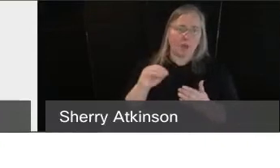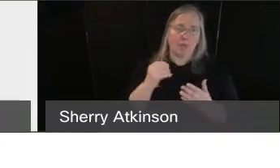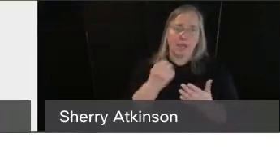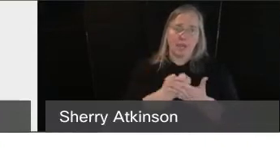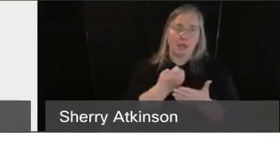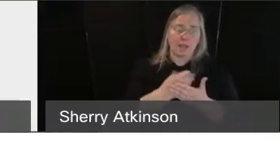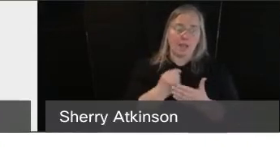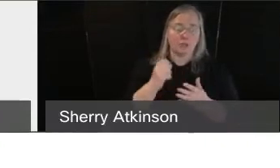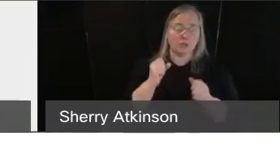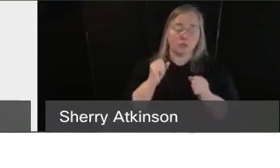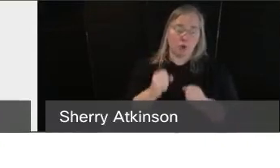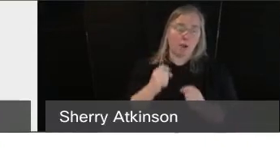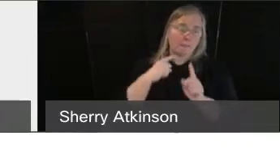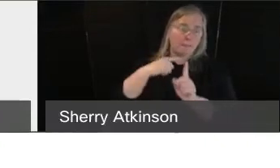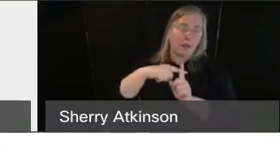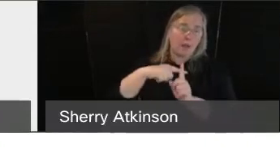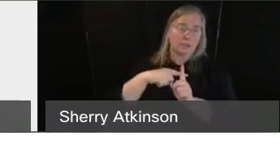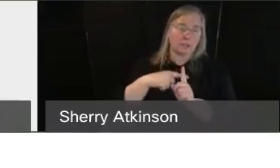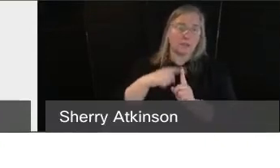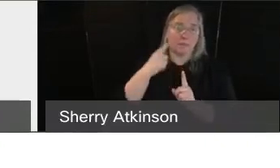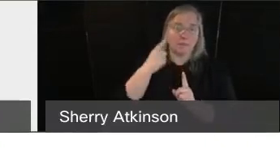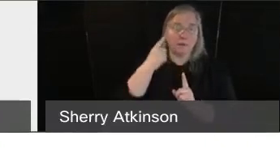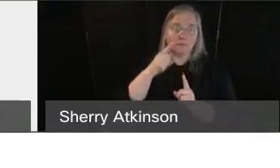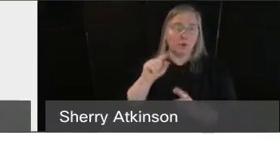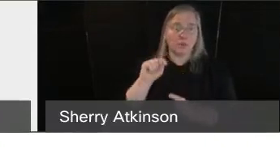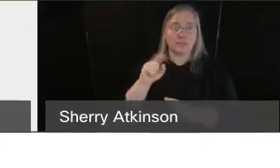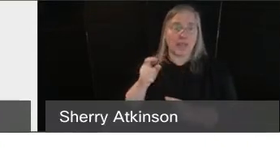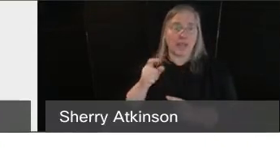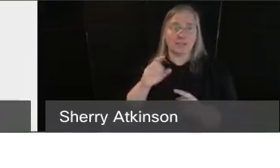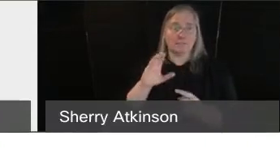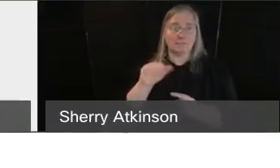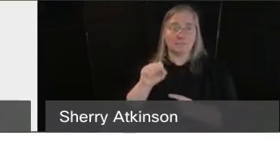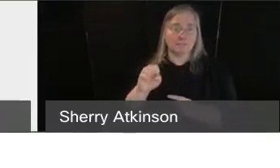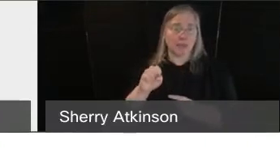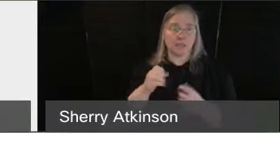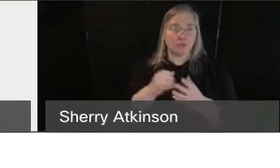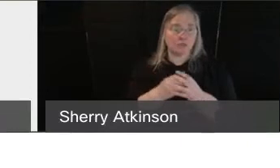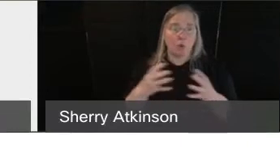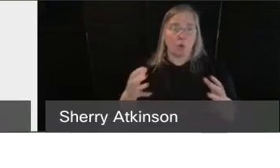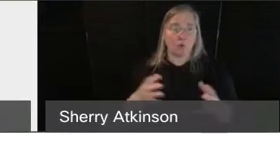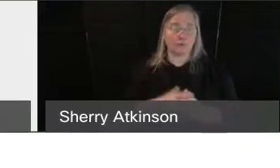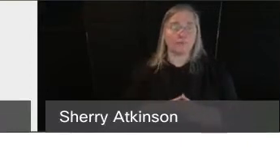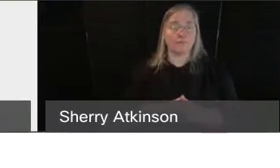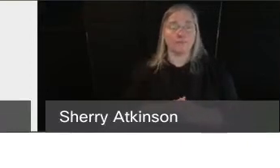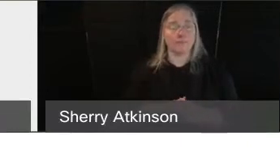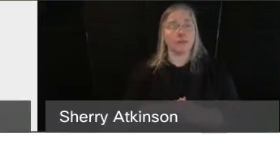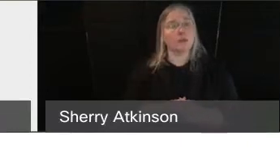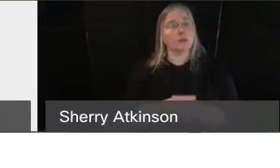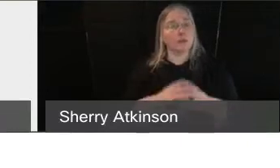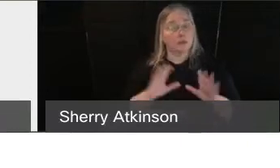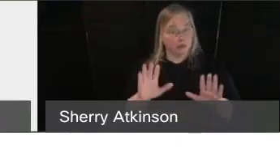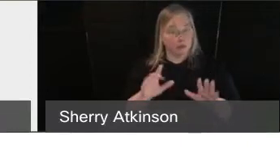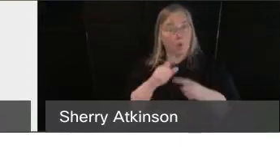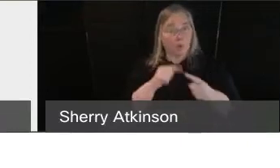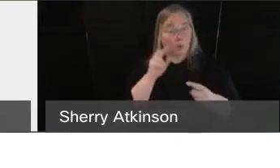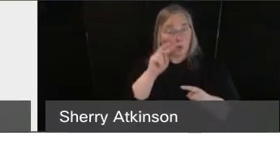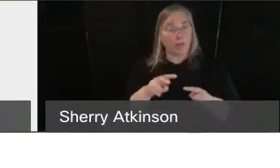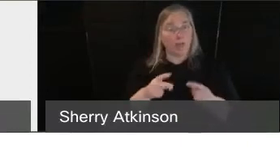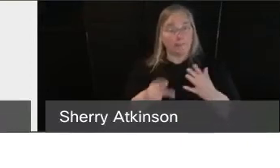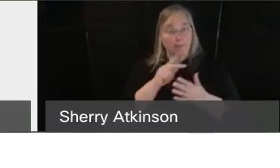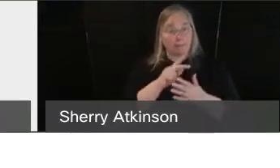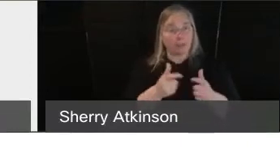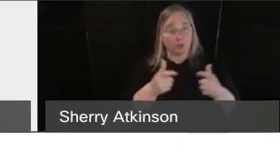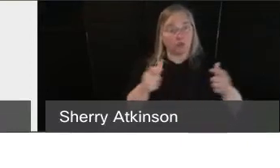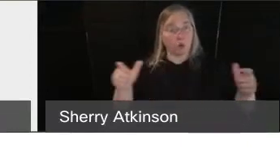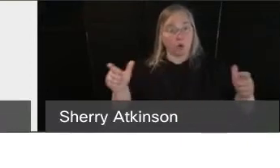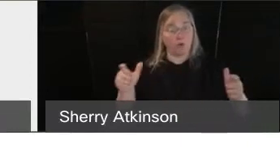for the tax-based growth. Now, when you look at population growth, it's also important to look